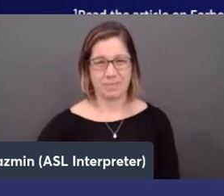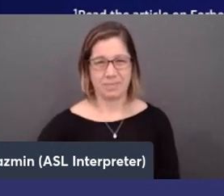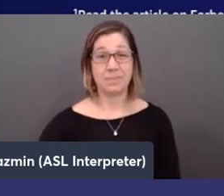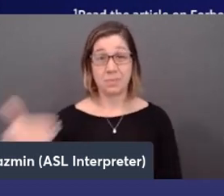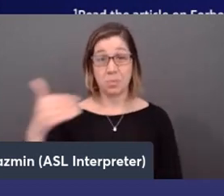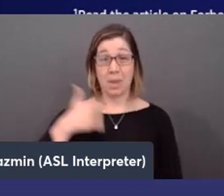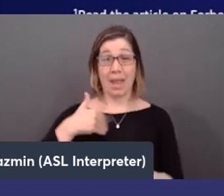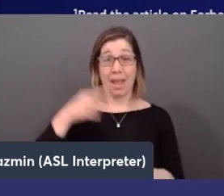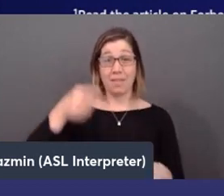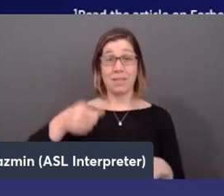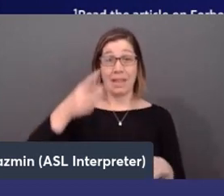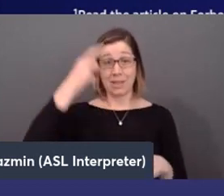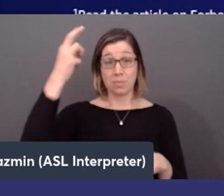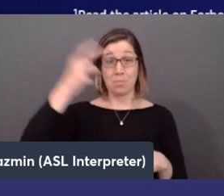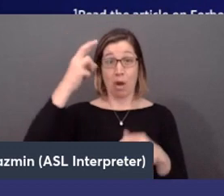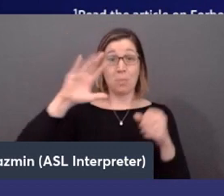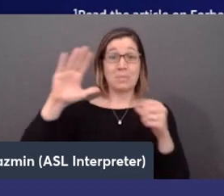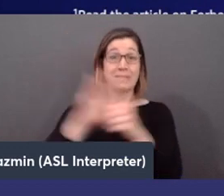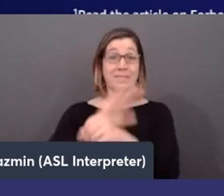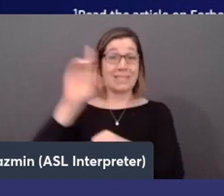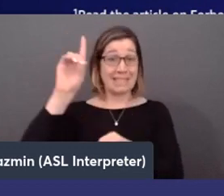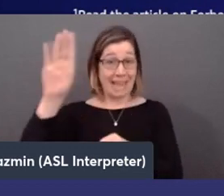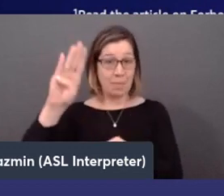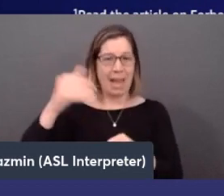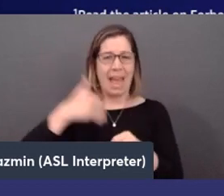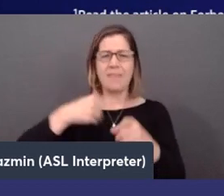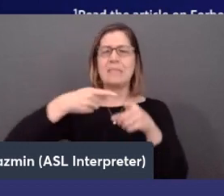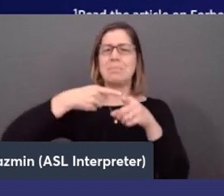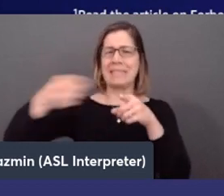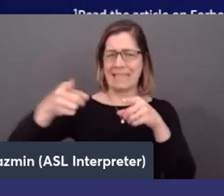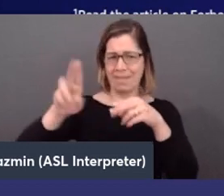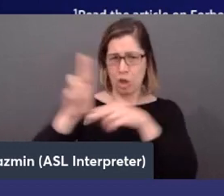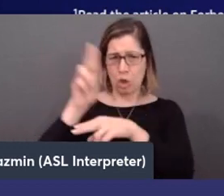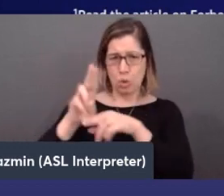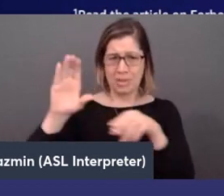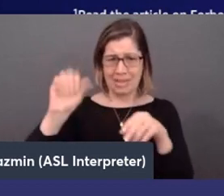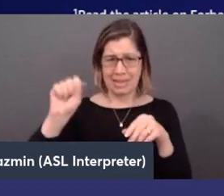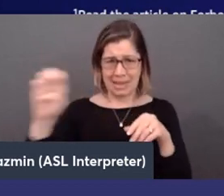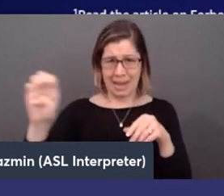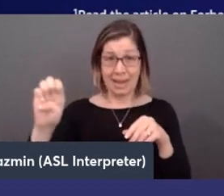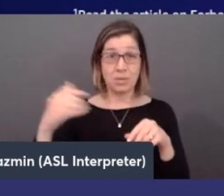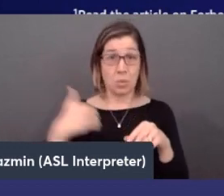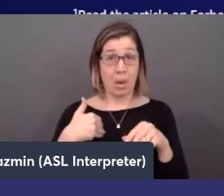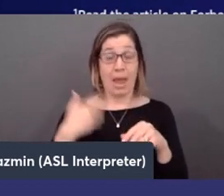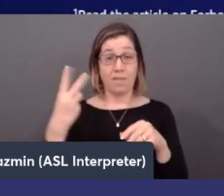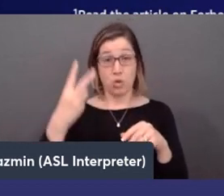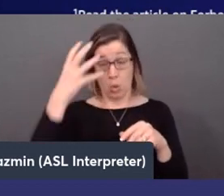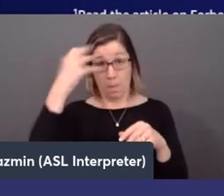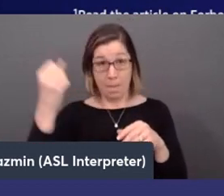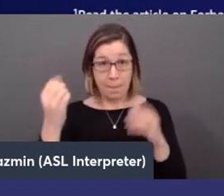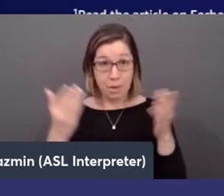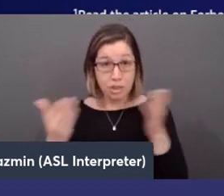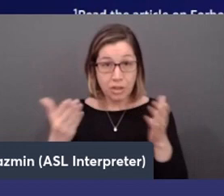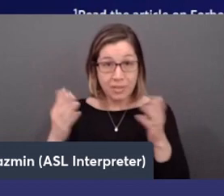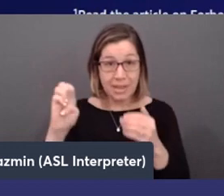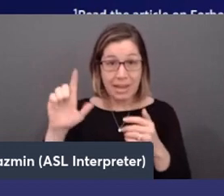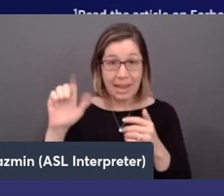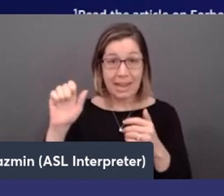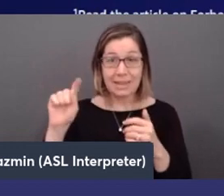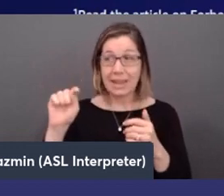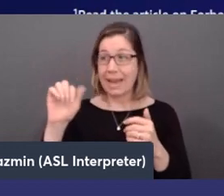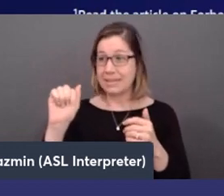that have a specific use case. And we have two in-memory services, Elasticache that works for ephemeral